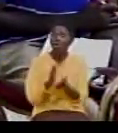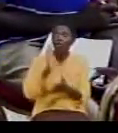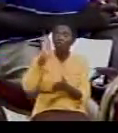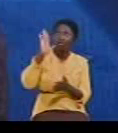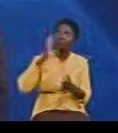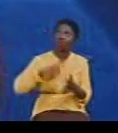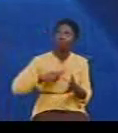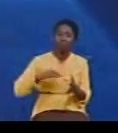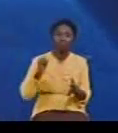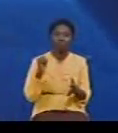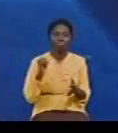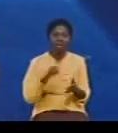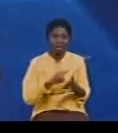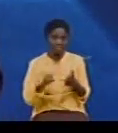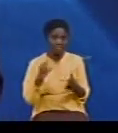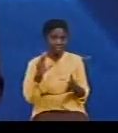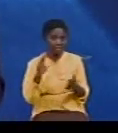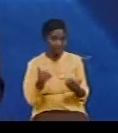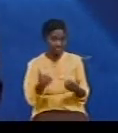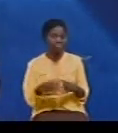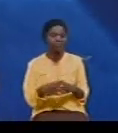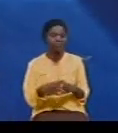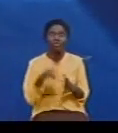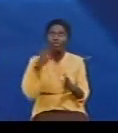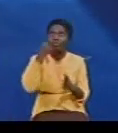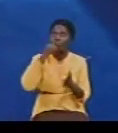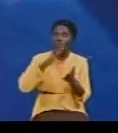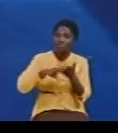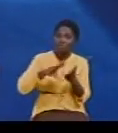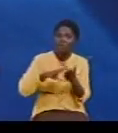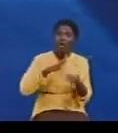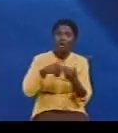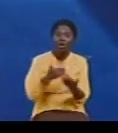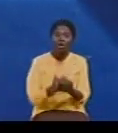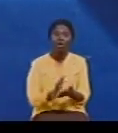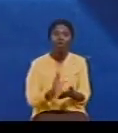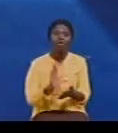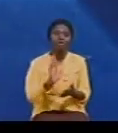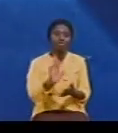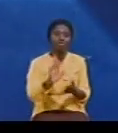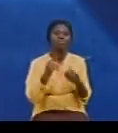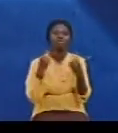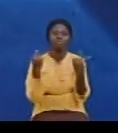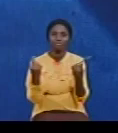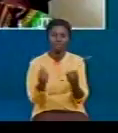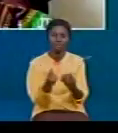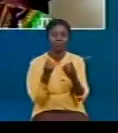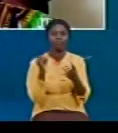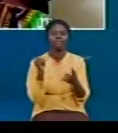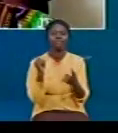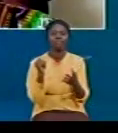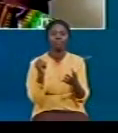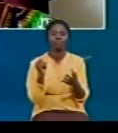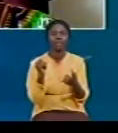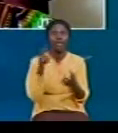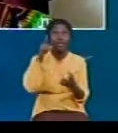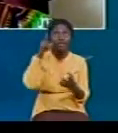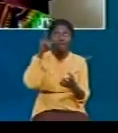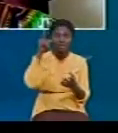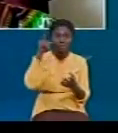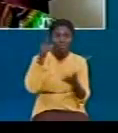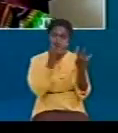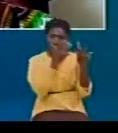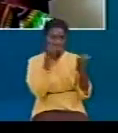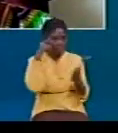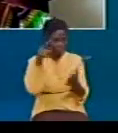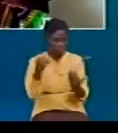benefits. Verse 3 now, who forgiveth all thine iniquities. He's waiting for you